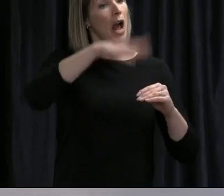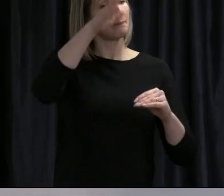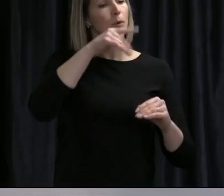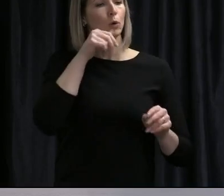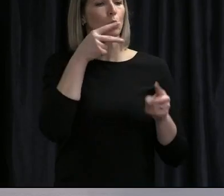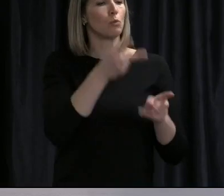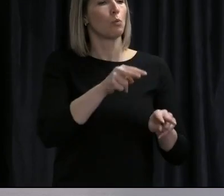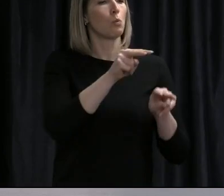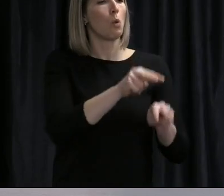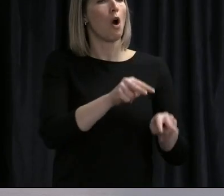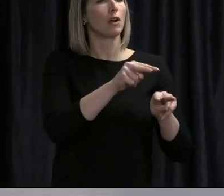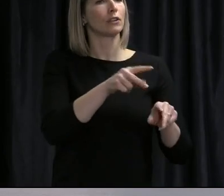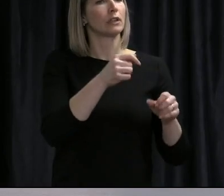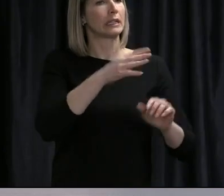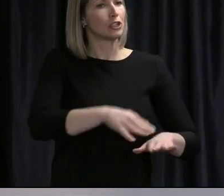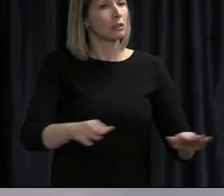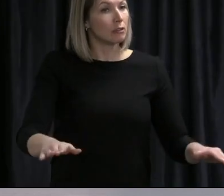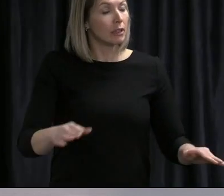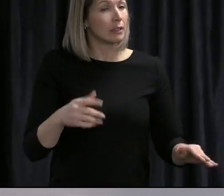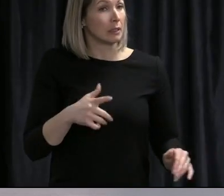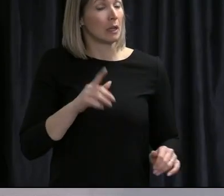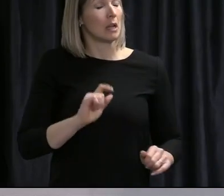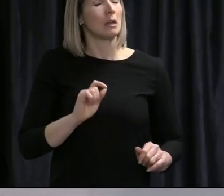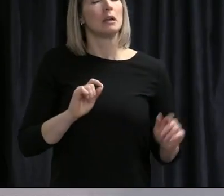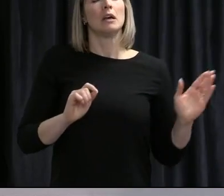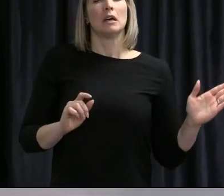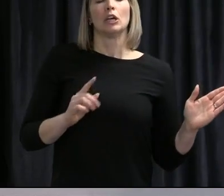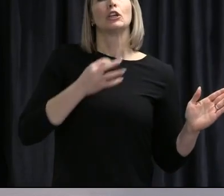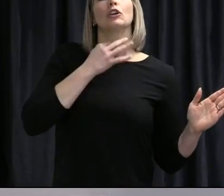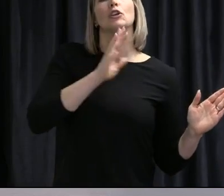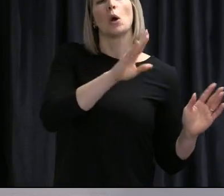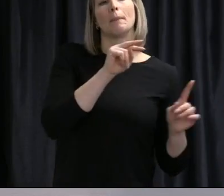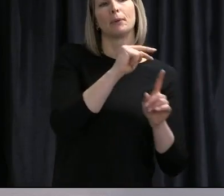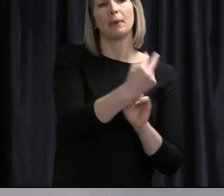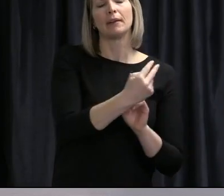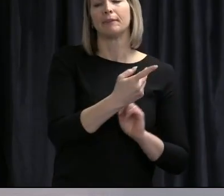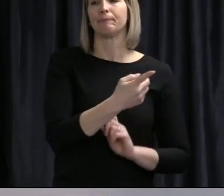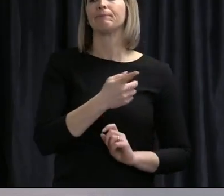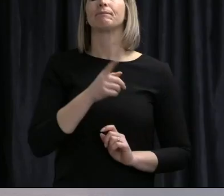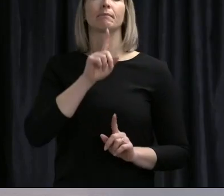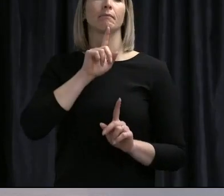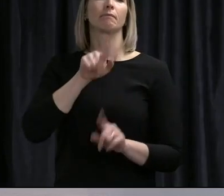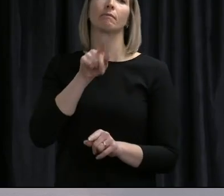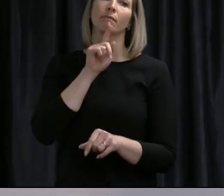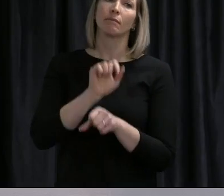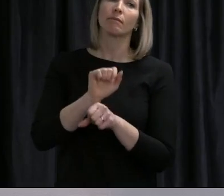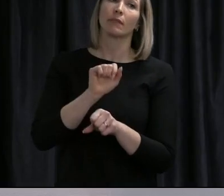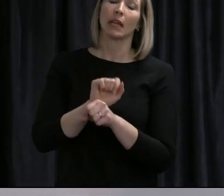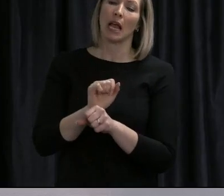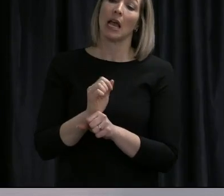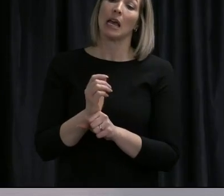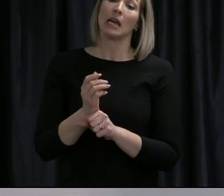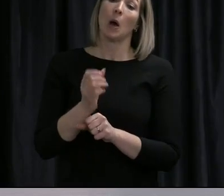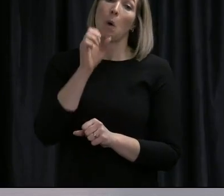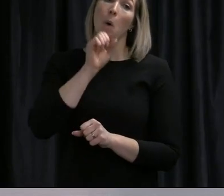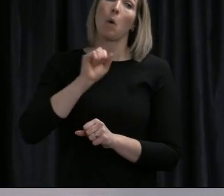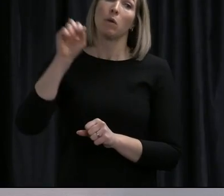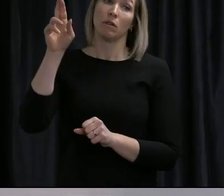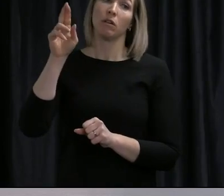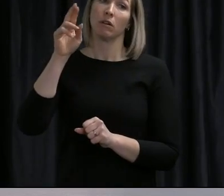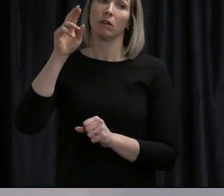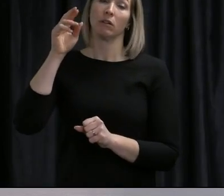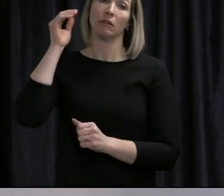than 60 are at higher risk for the complications that may come from this virus and for more severe disease. So from